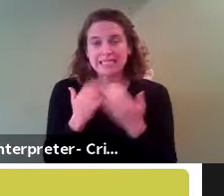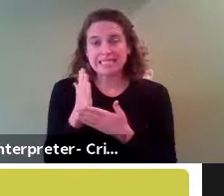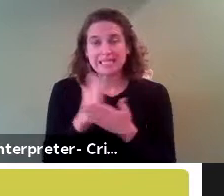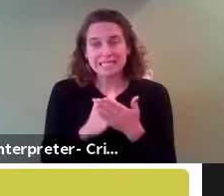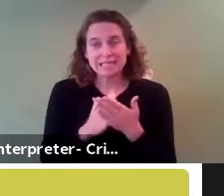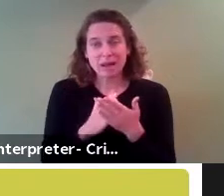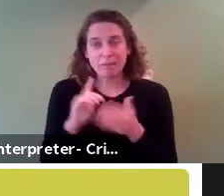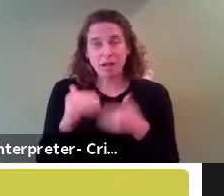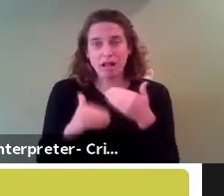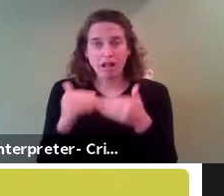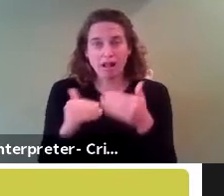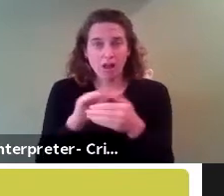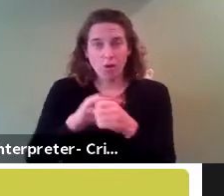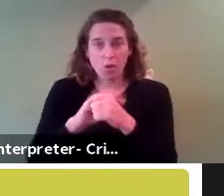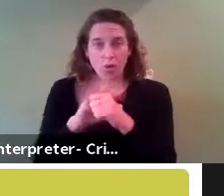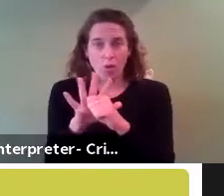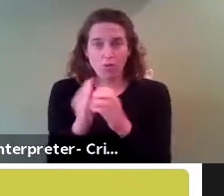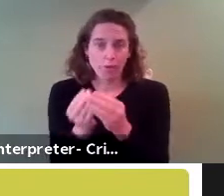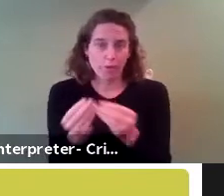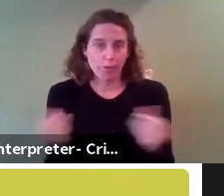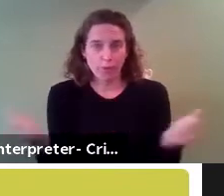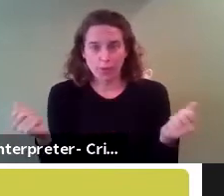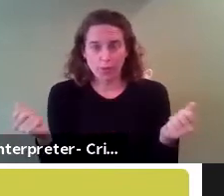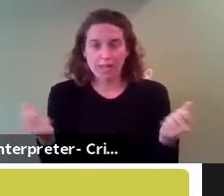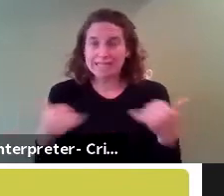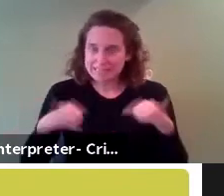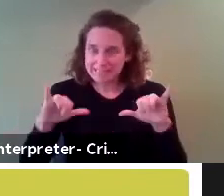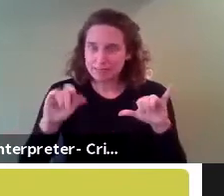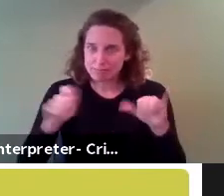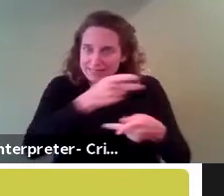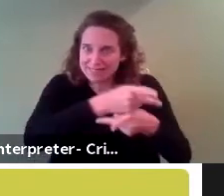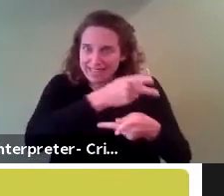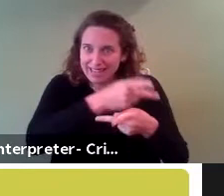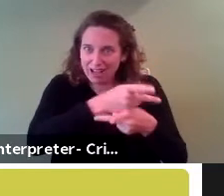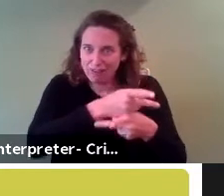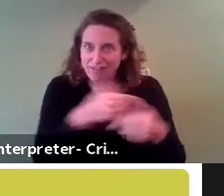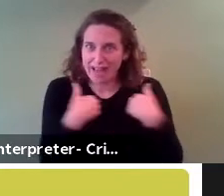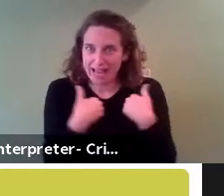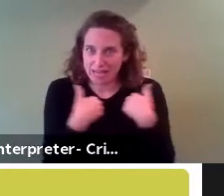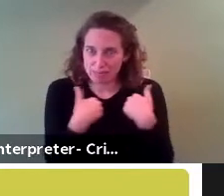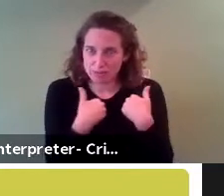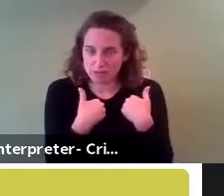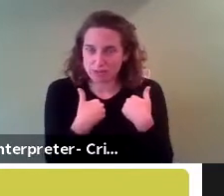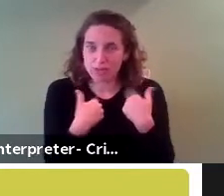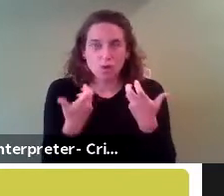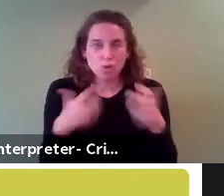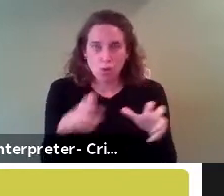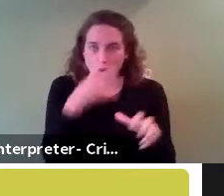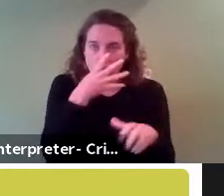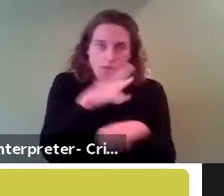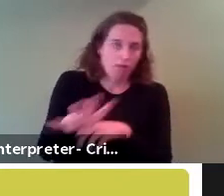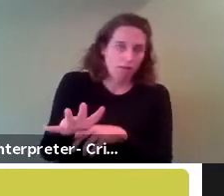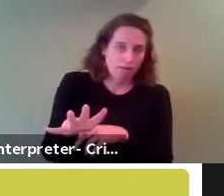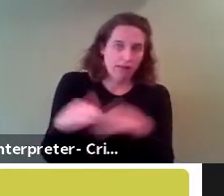abandon them when this is all over. So I think we have to be careful about that. Yeah, we should watch for that and definitely take